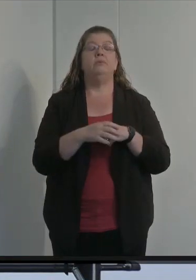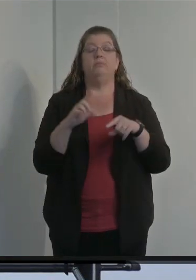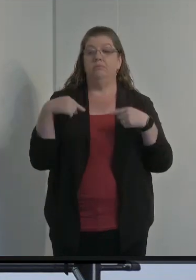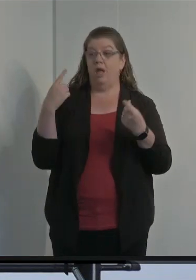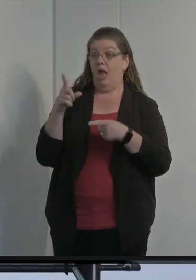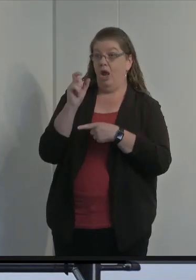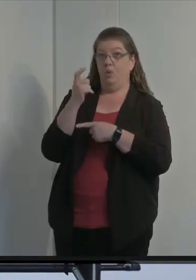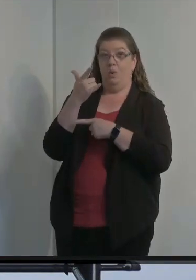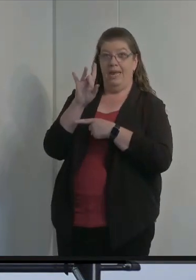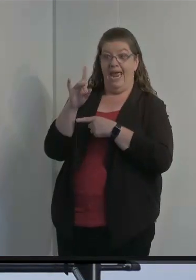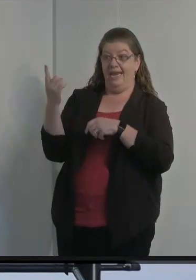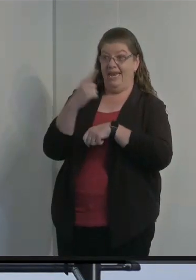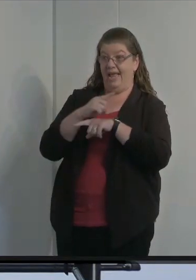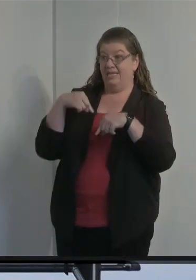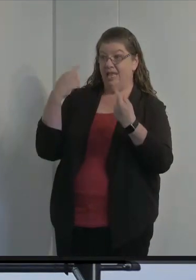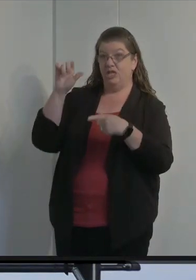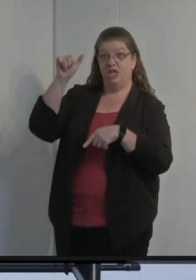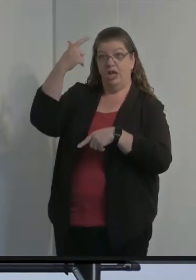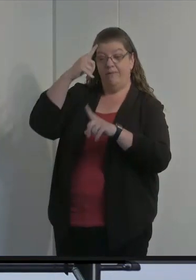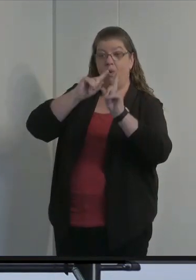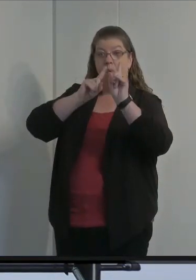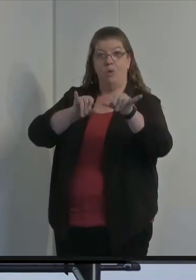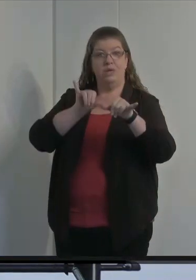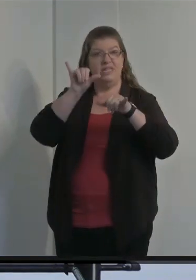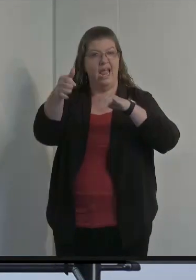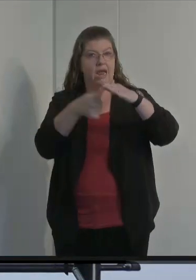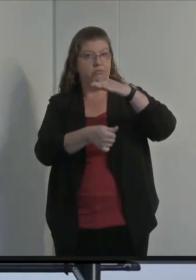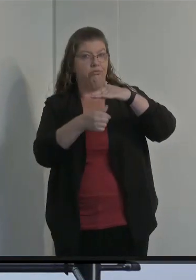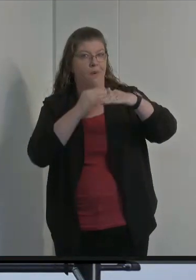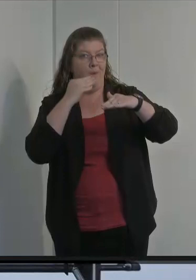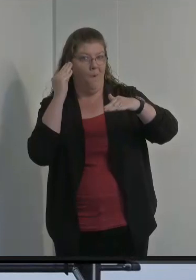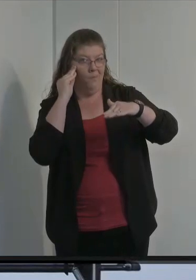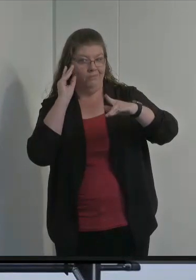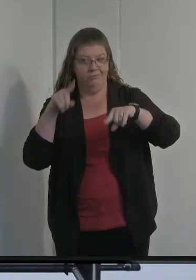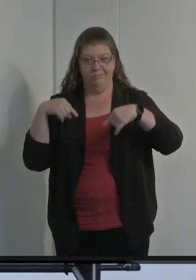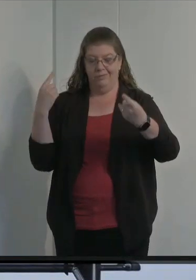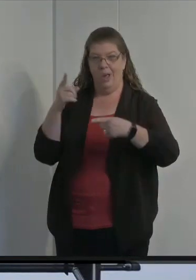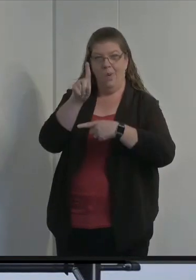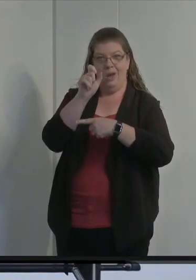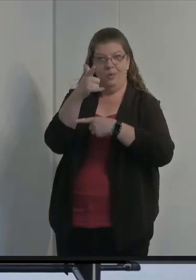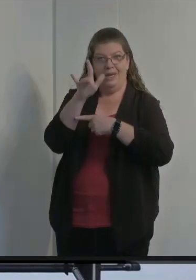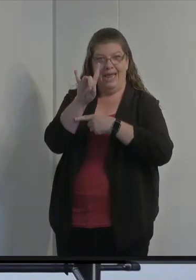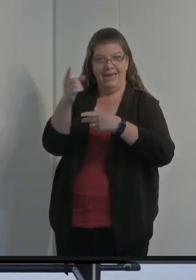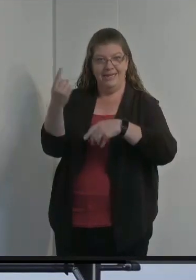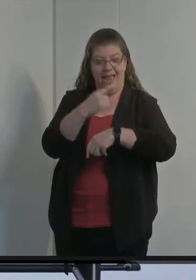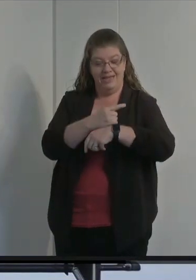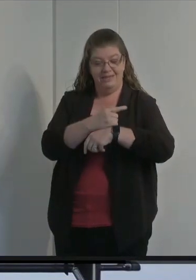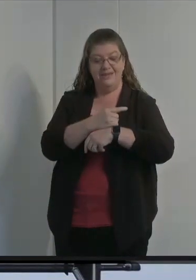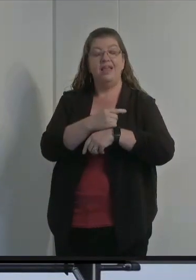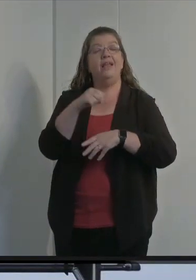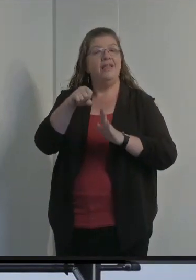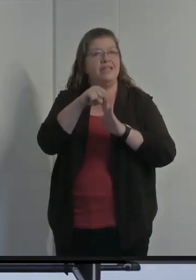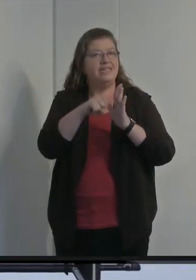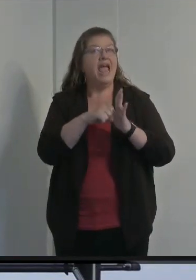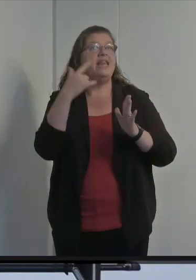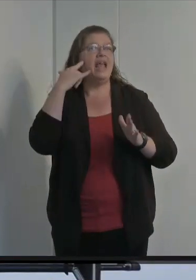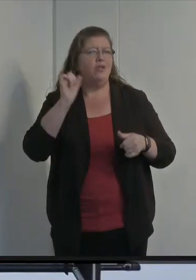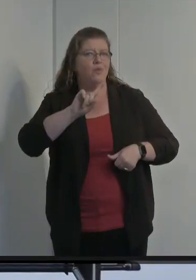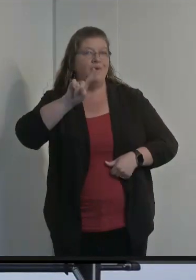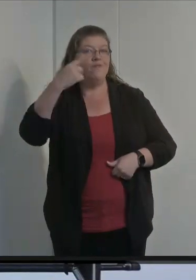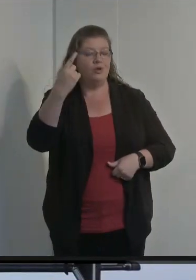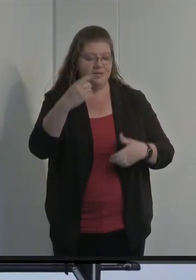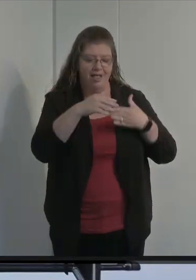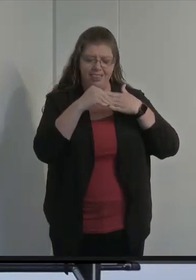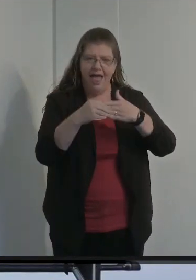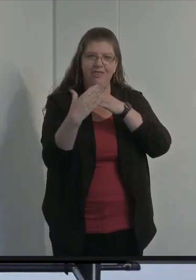Newsom issued his statewide stay-at-home order to combat the coronavirus pandemic. The state of California led the nation with this early